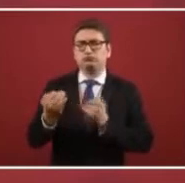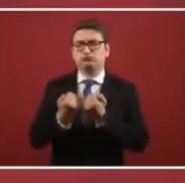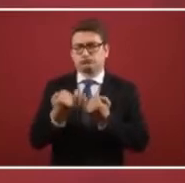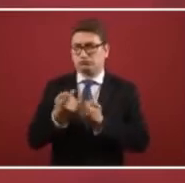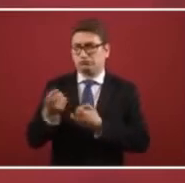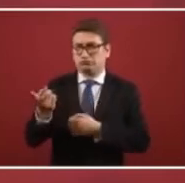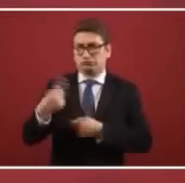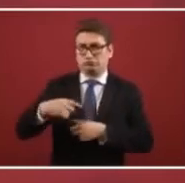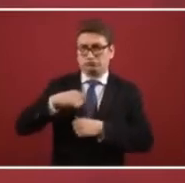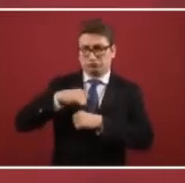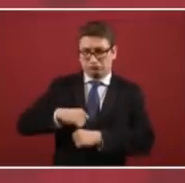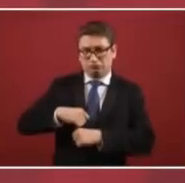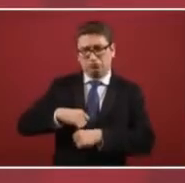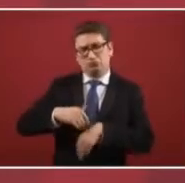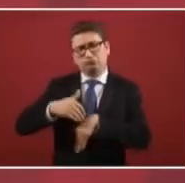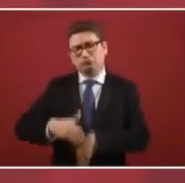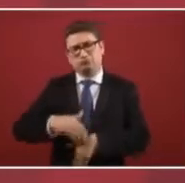will